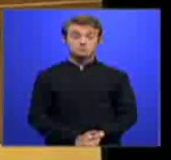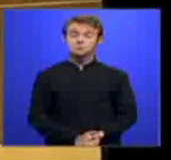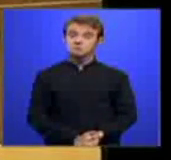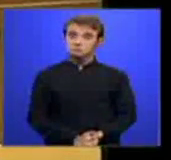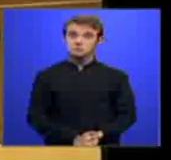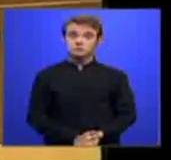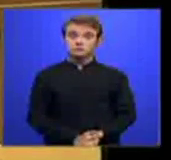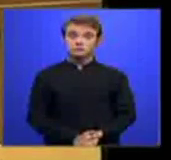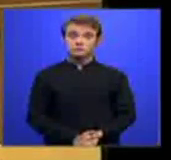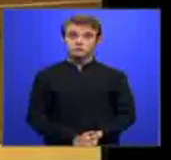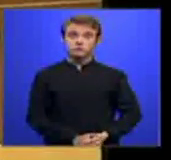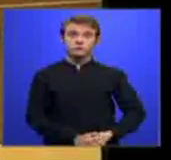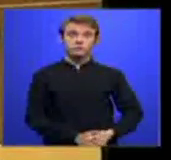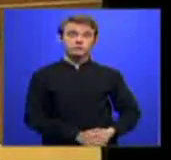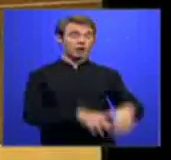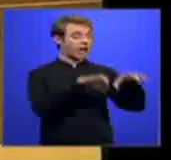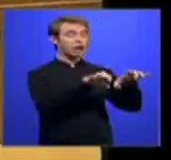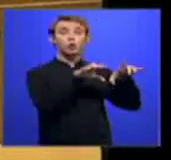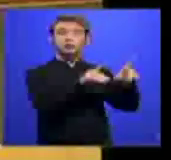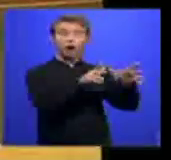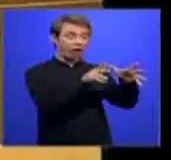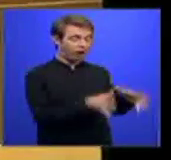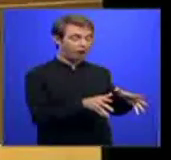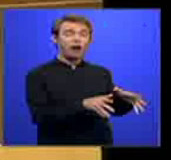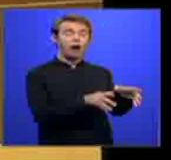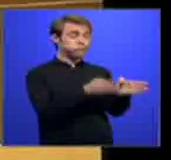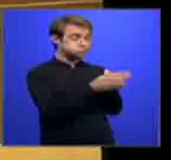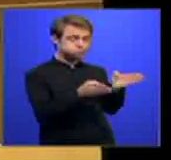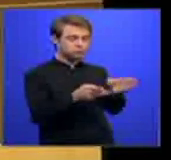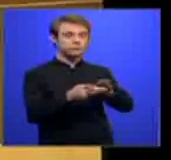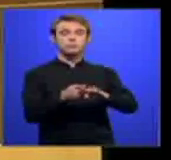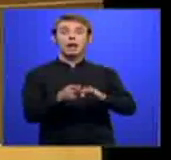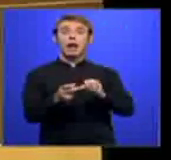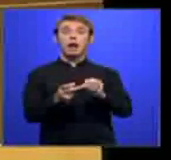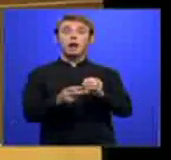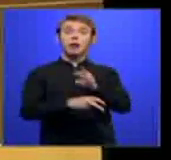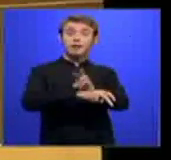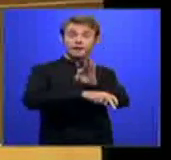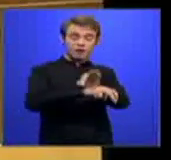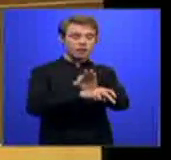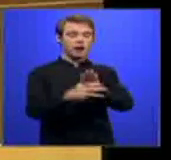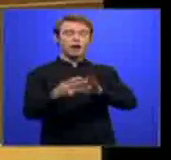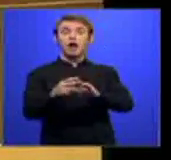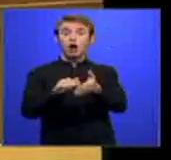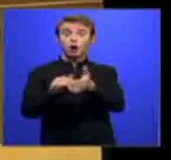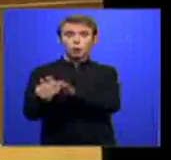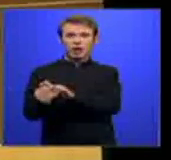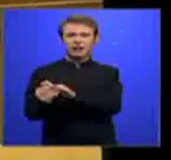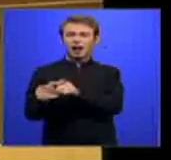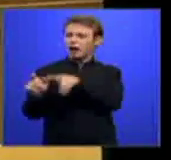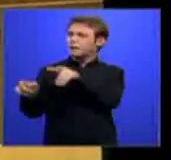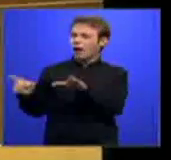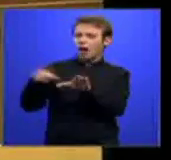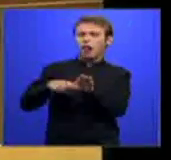Working with educators, parents, the community, and various stakeholders, we will be able